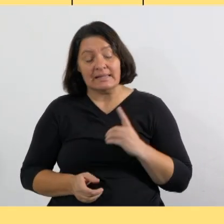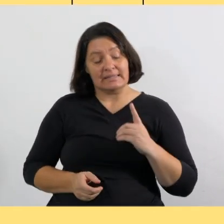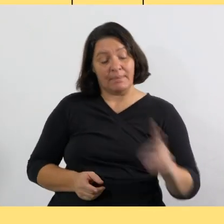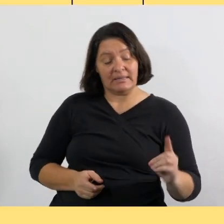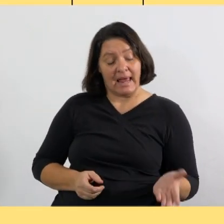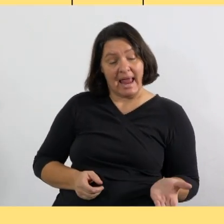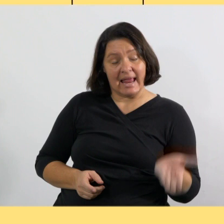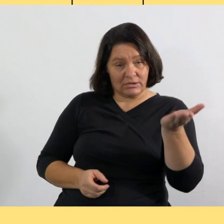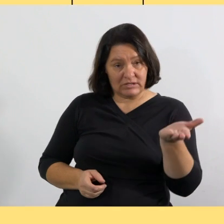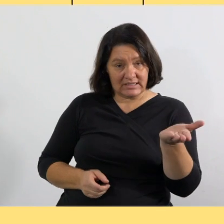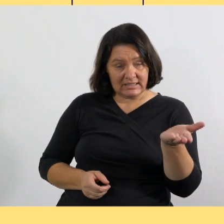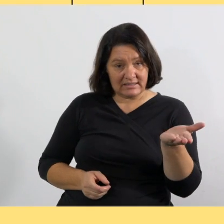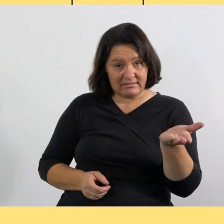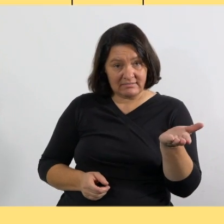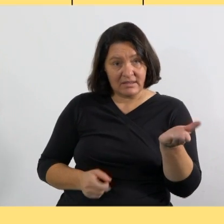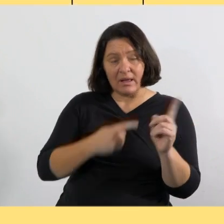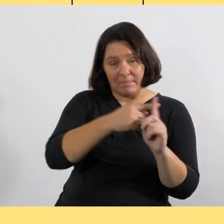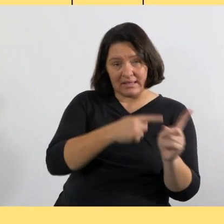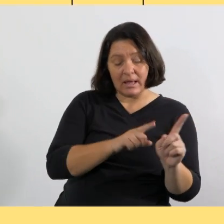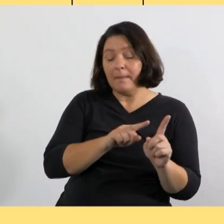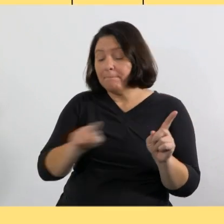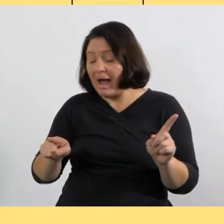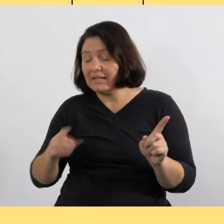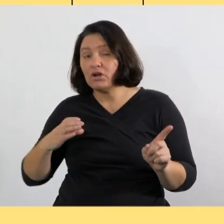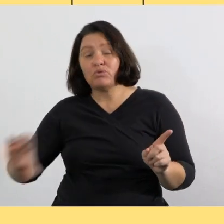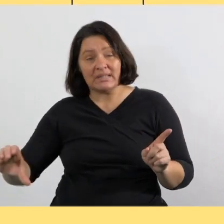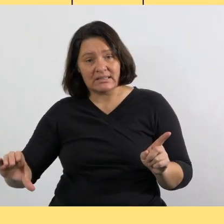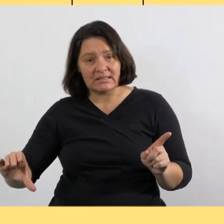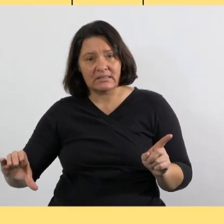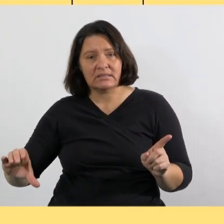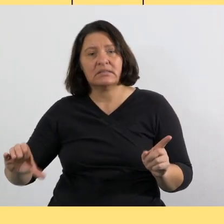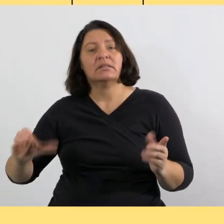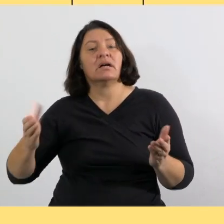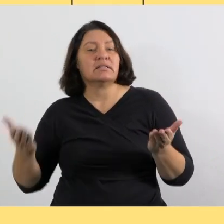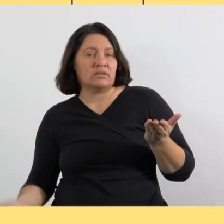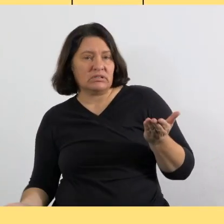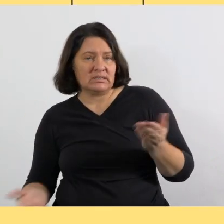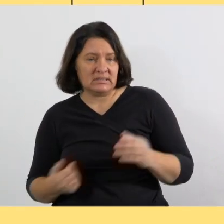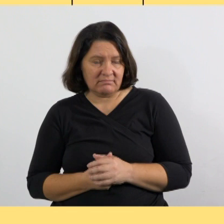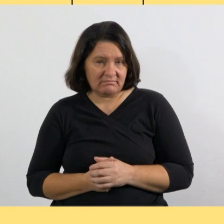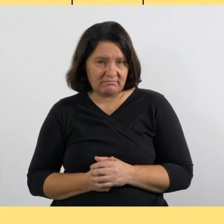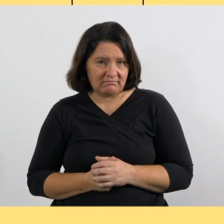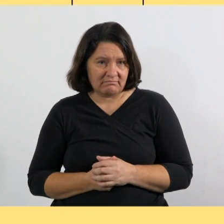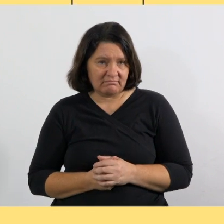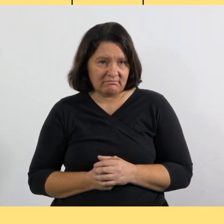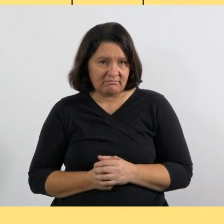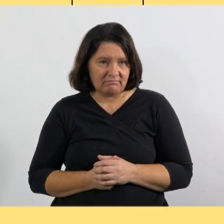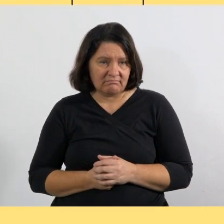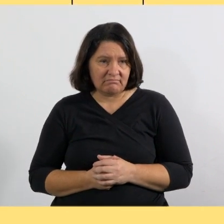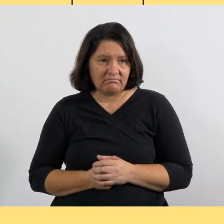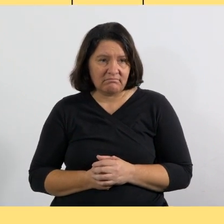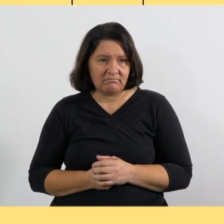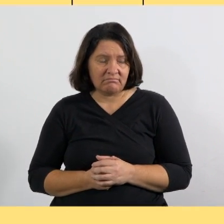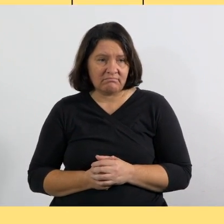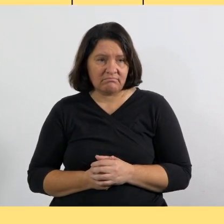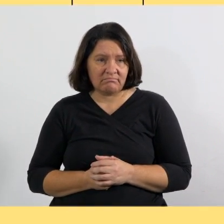side, it increases. There is my plus. But on the credit side, it decreases. There is my minus. So once